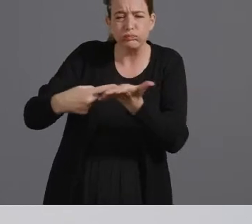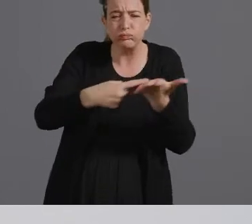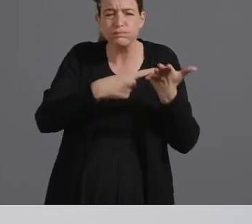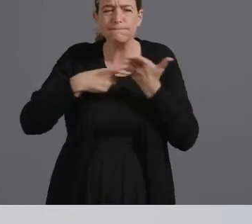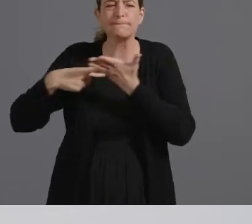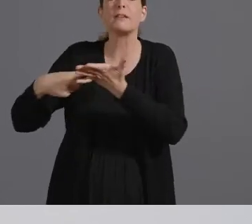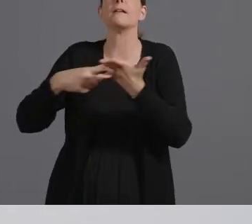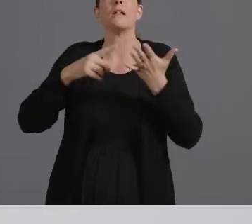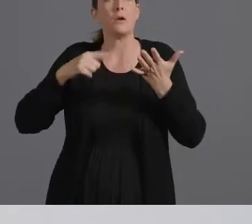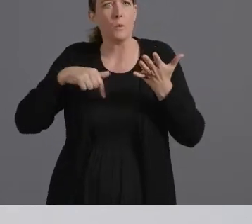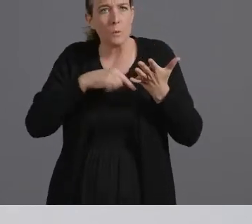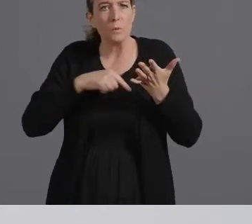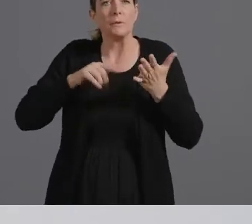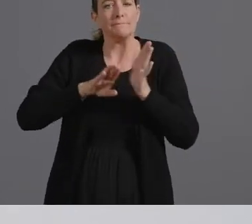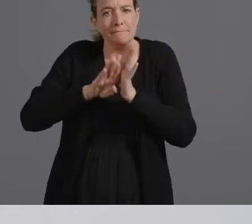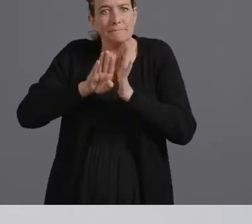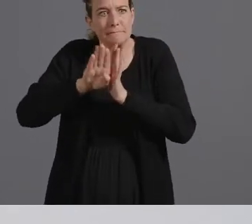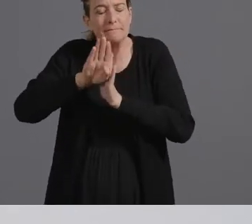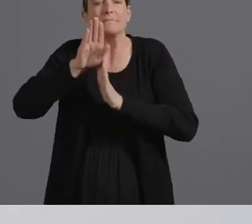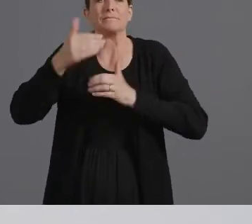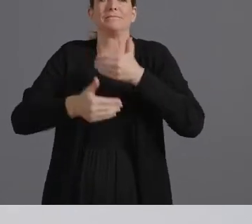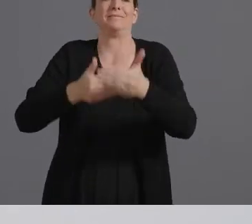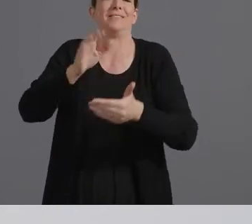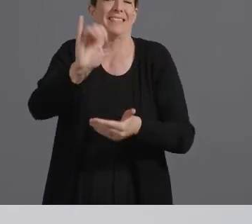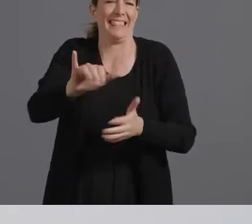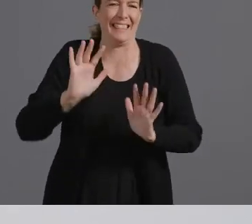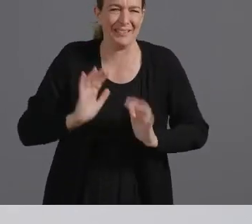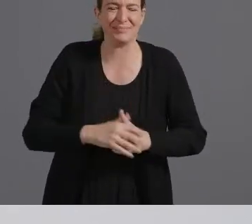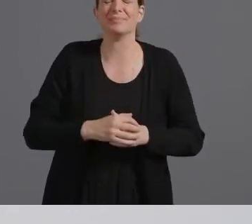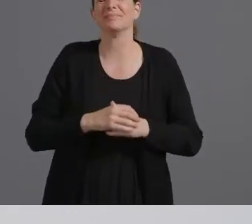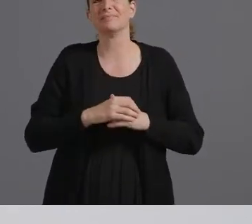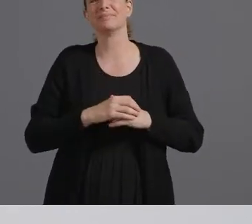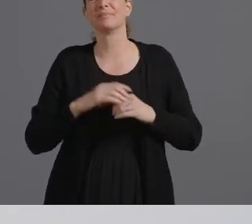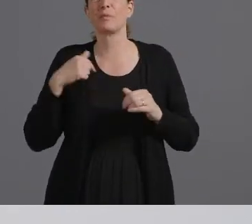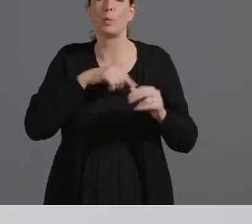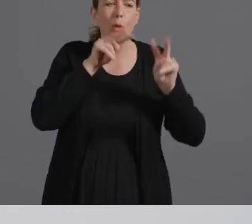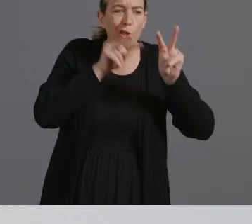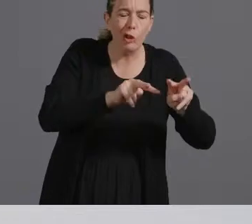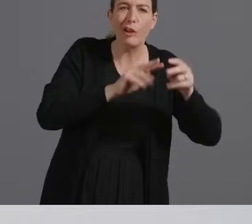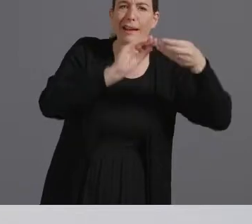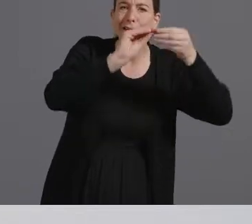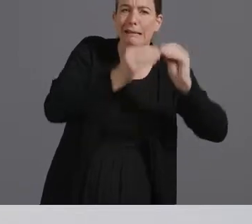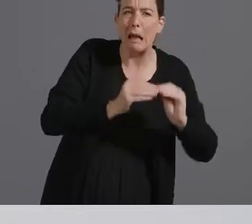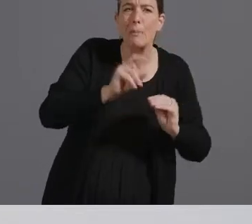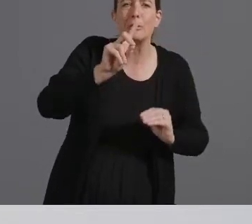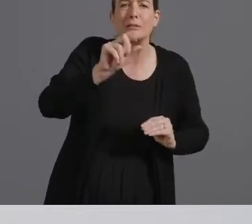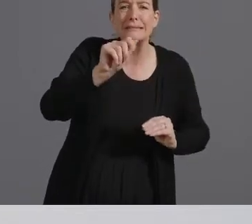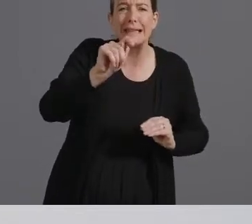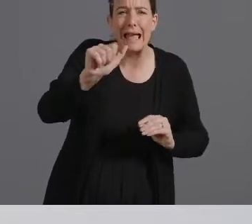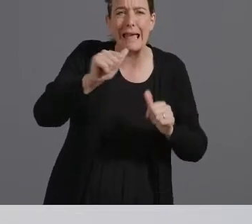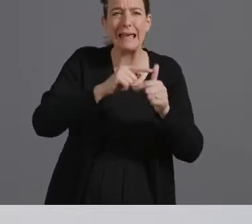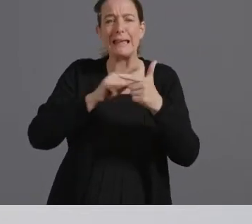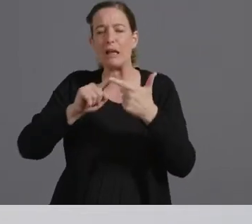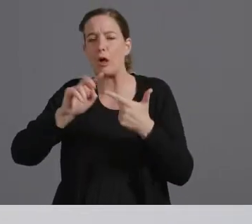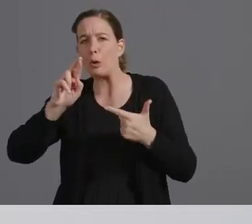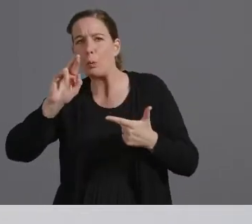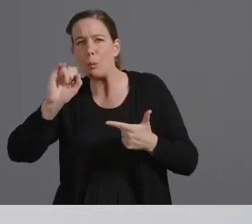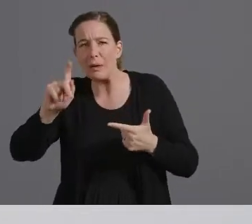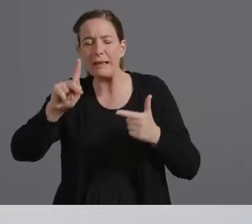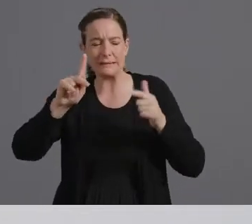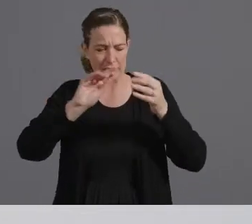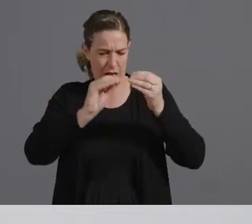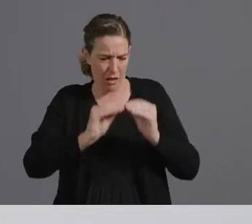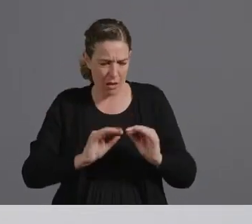that information together for them. And so it was a combination pretty much of all of what you